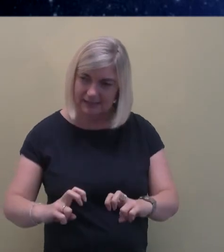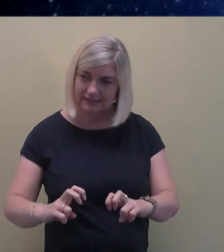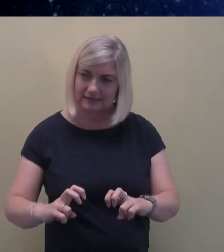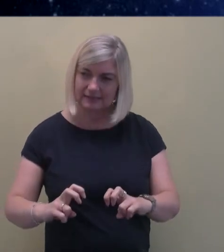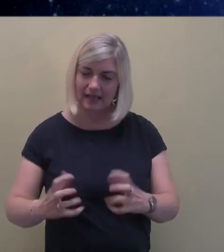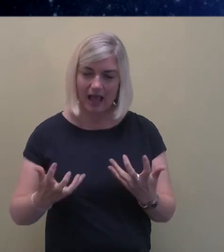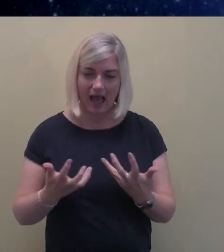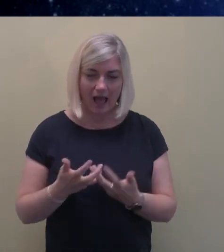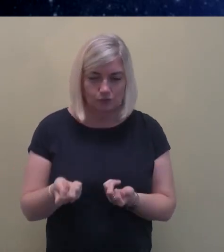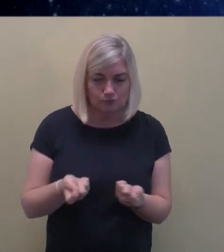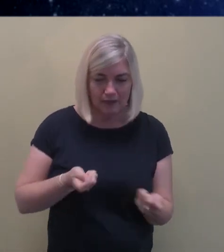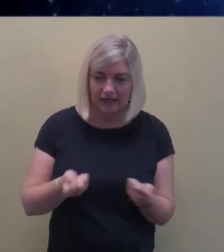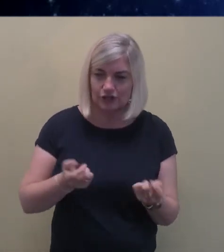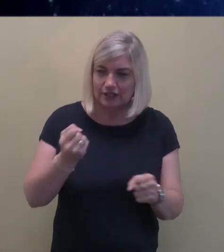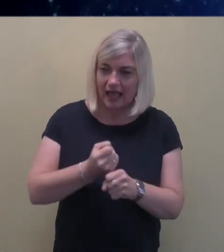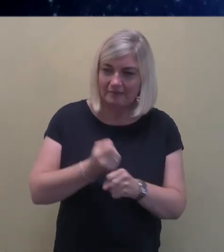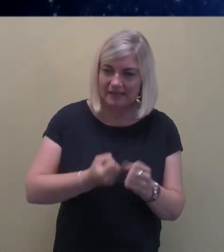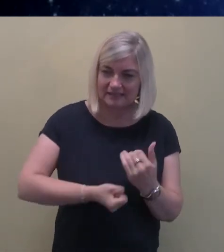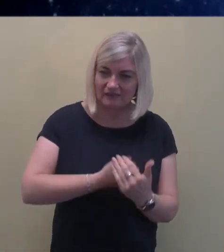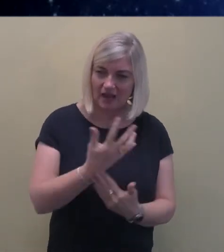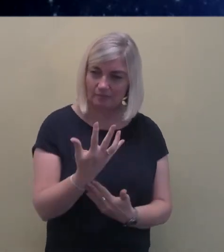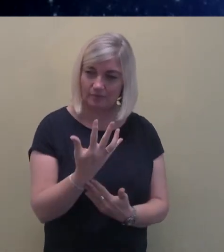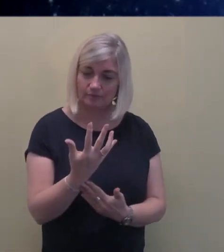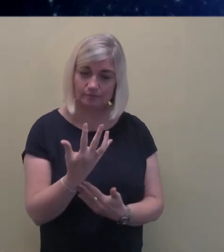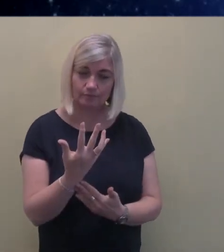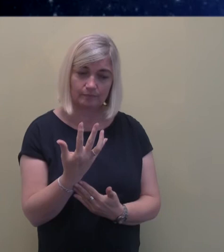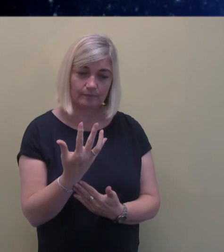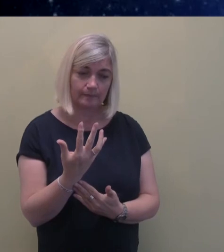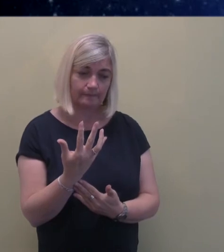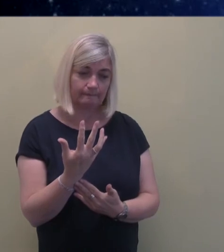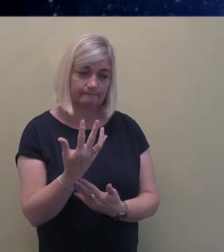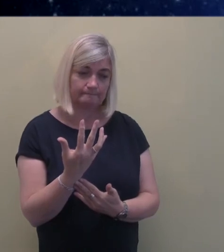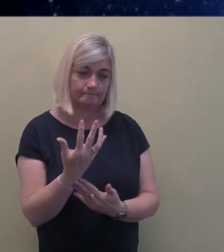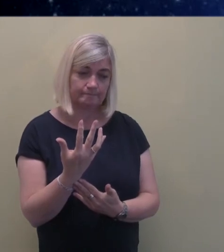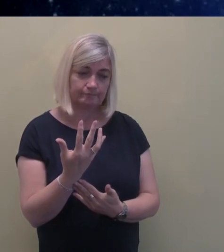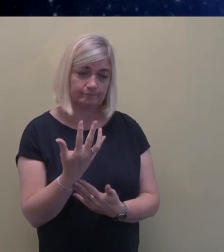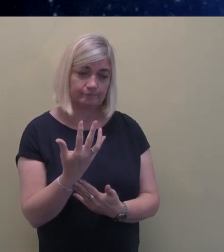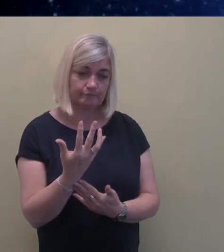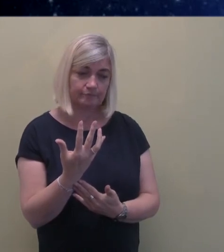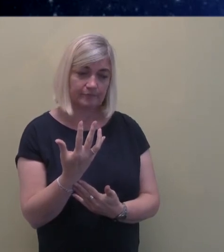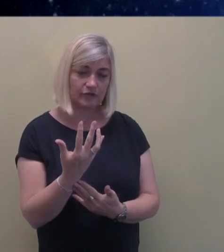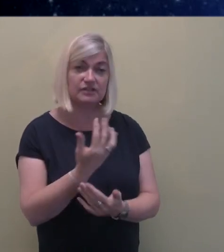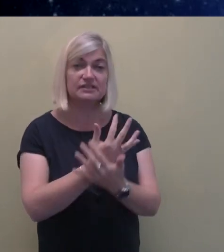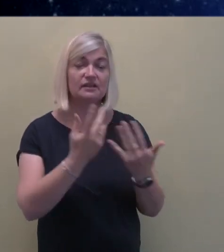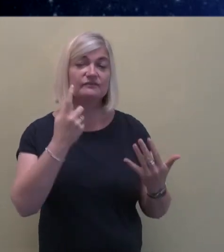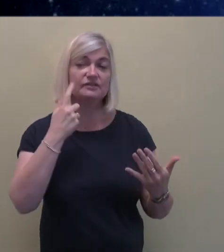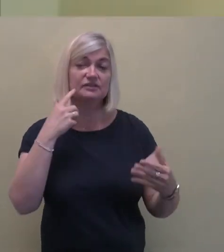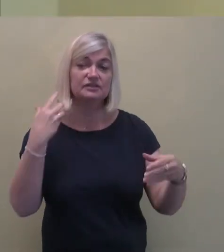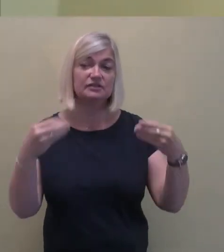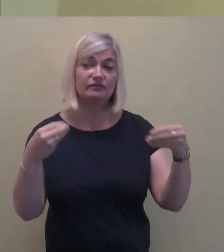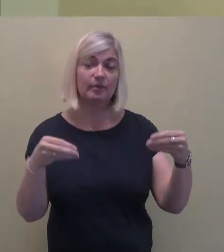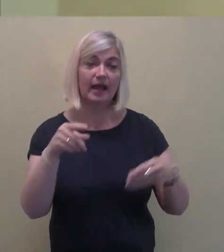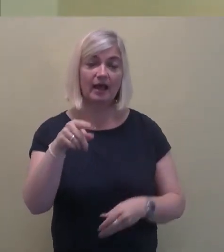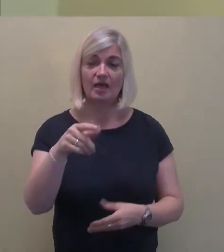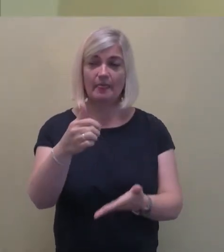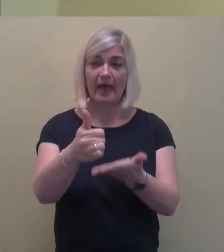have transferable skills, skills for system analysis, about how to manage the whole of the gaming development. You'll have coding